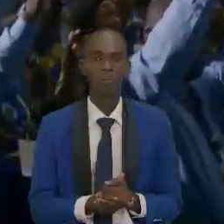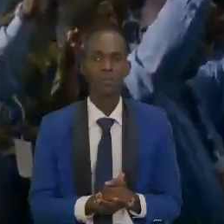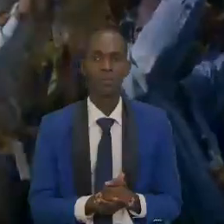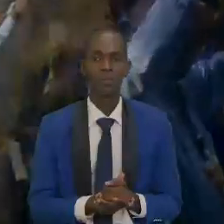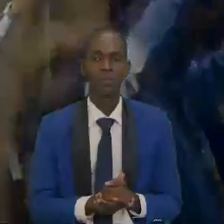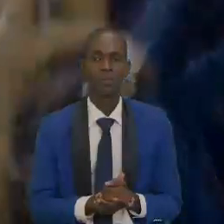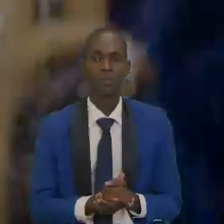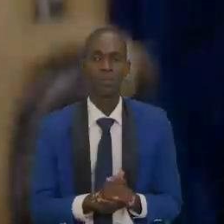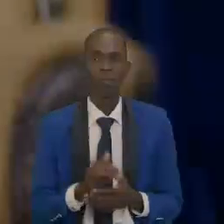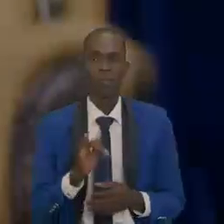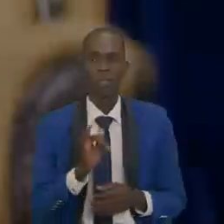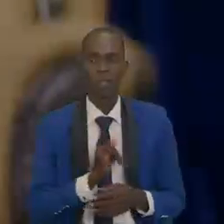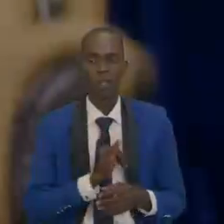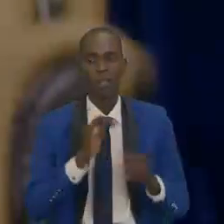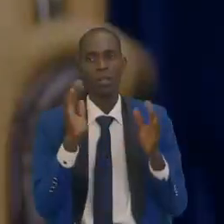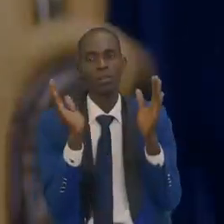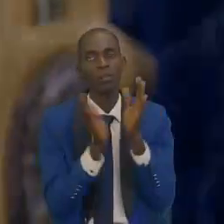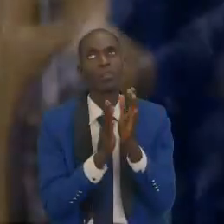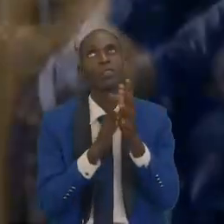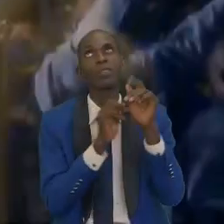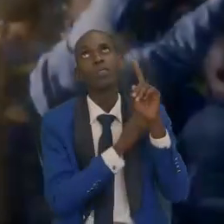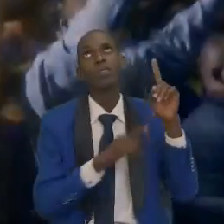I praise the Lord for you